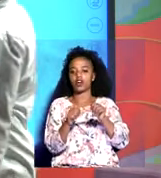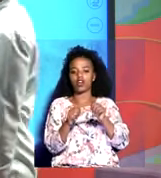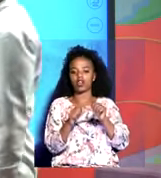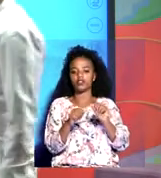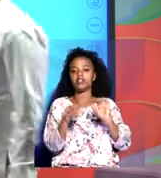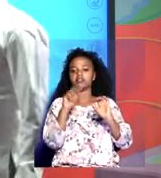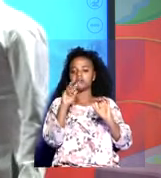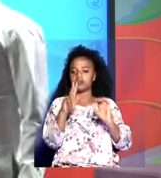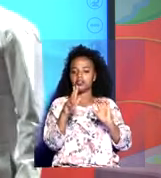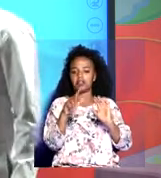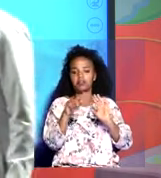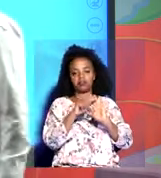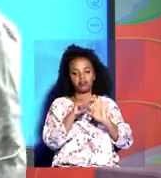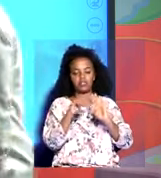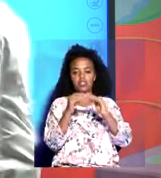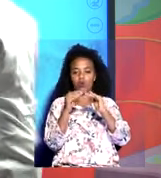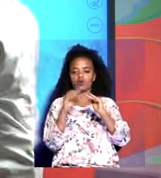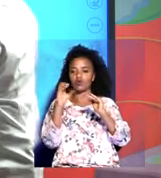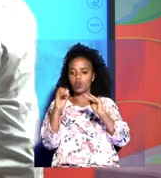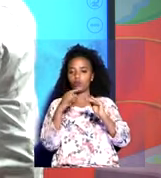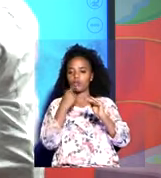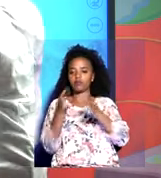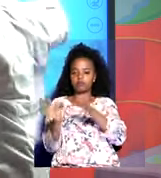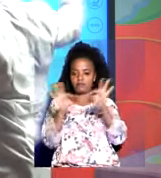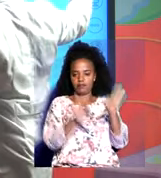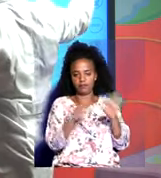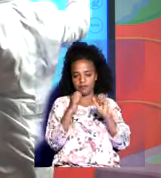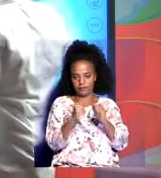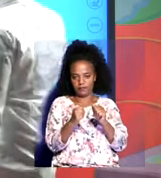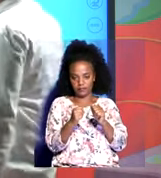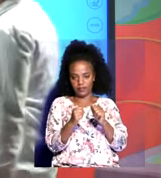sin x equals to 0. And then